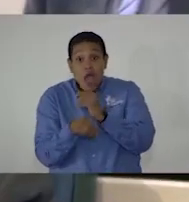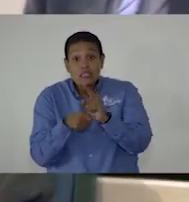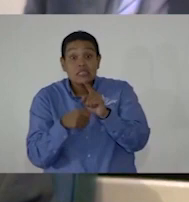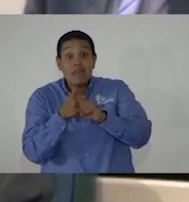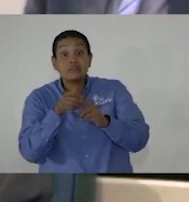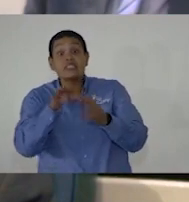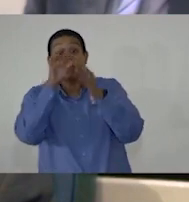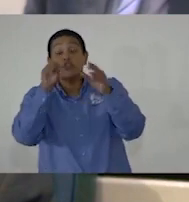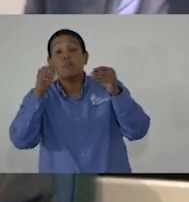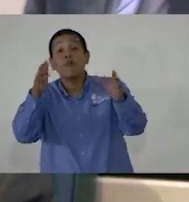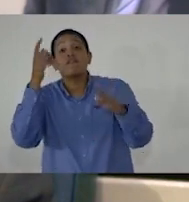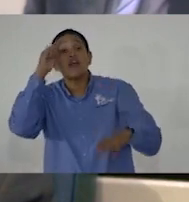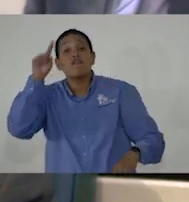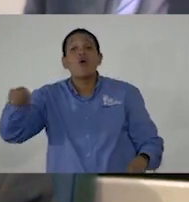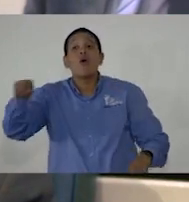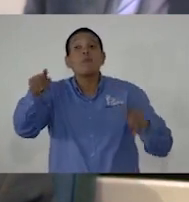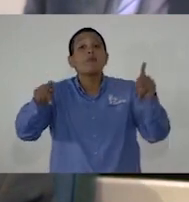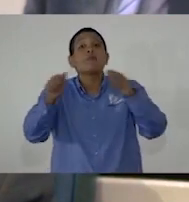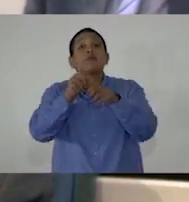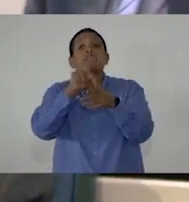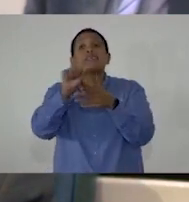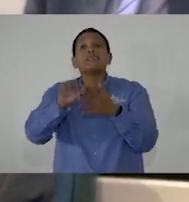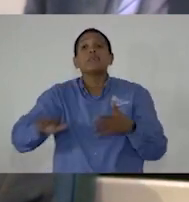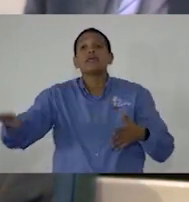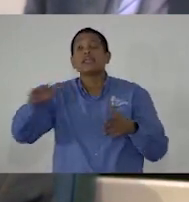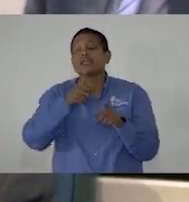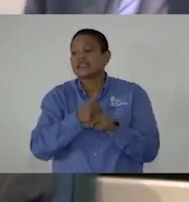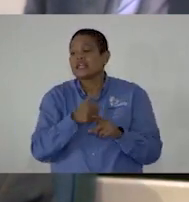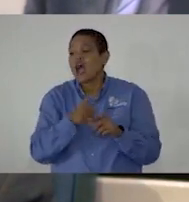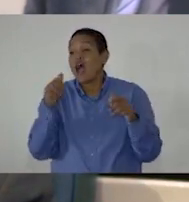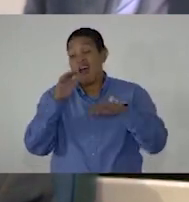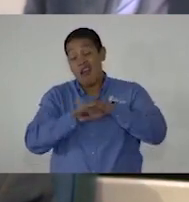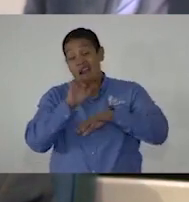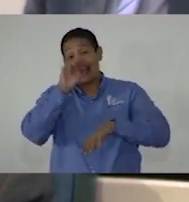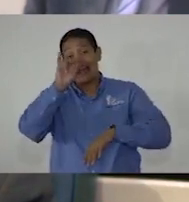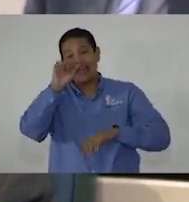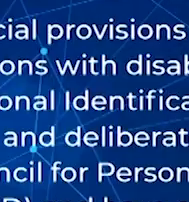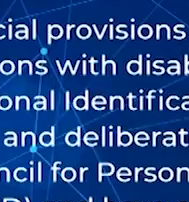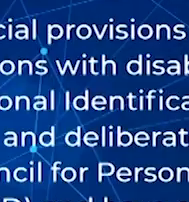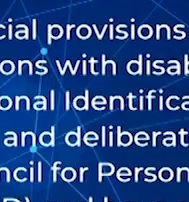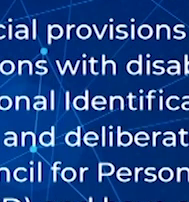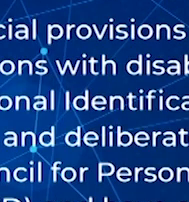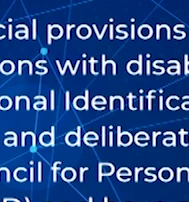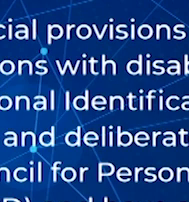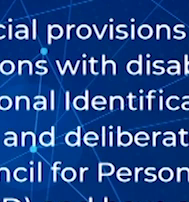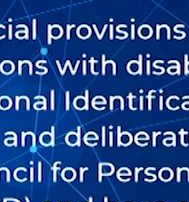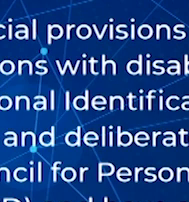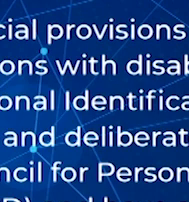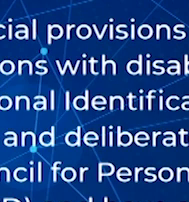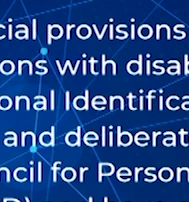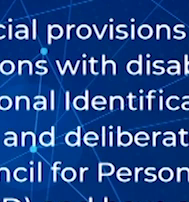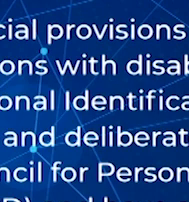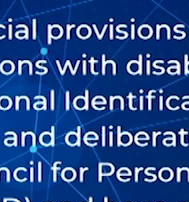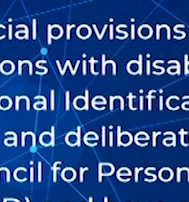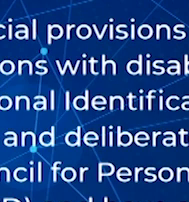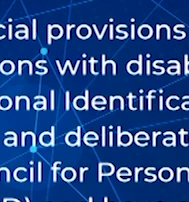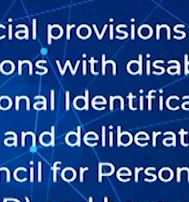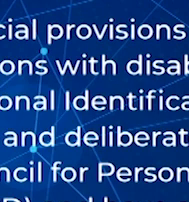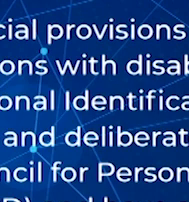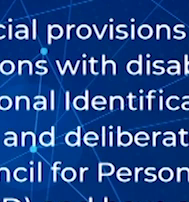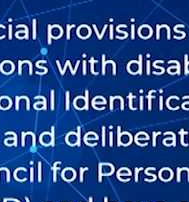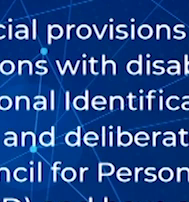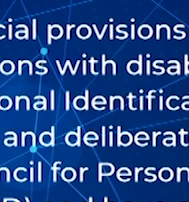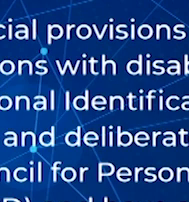Special provisions will be made for persons with disability on the national identification system. We have met and we've deliberated